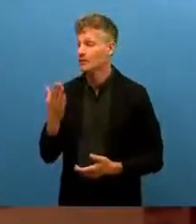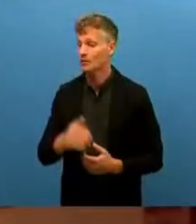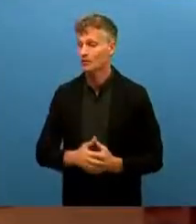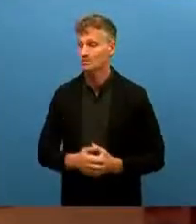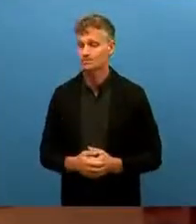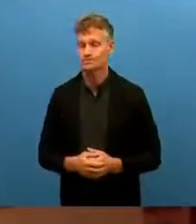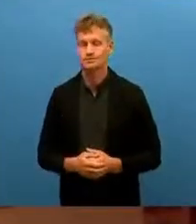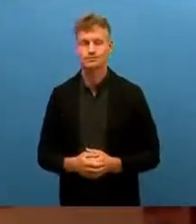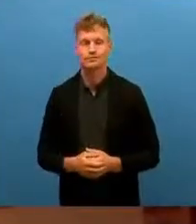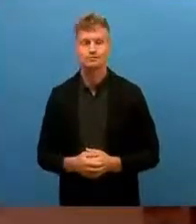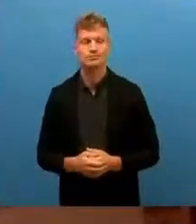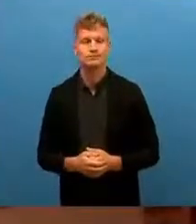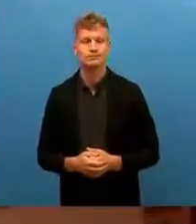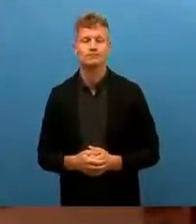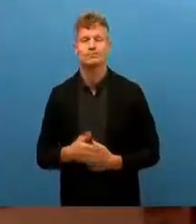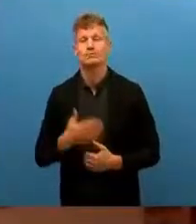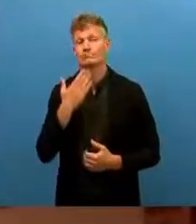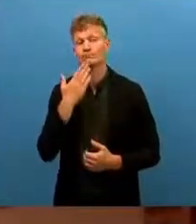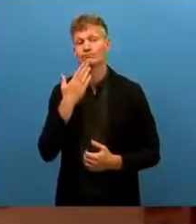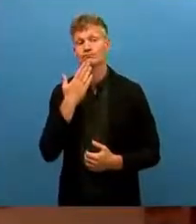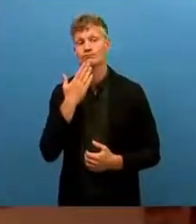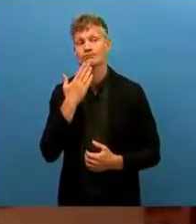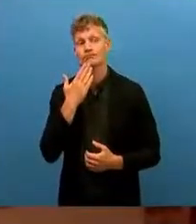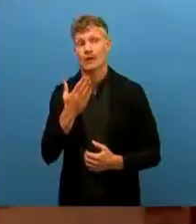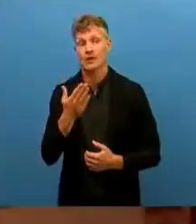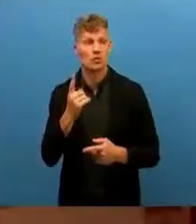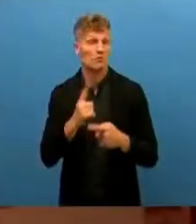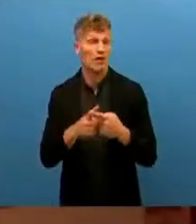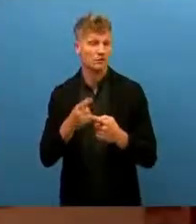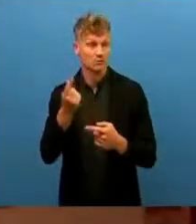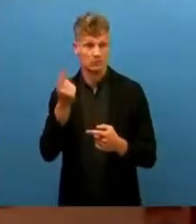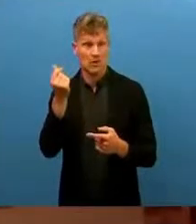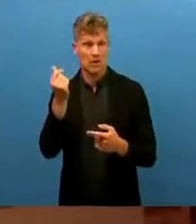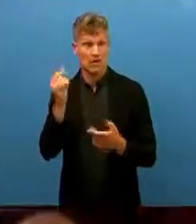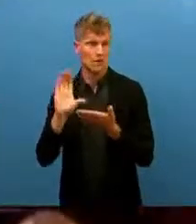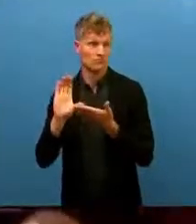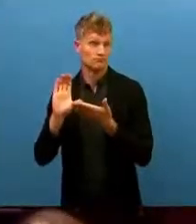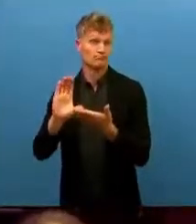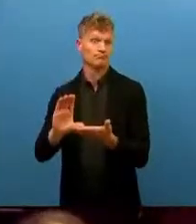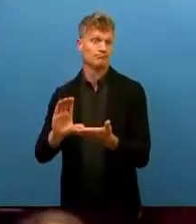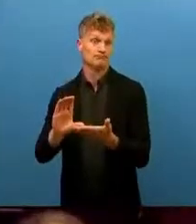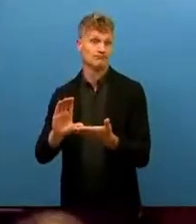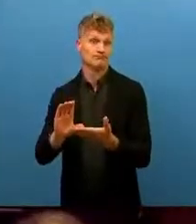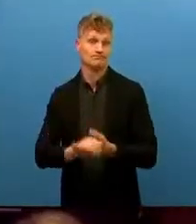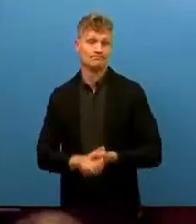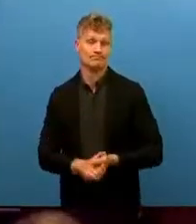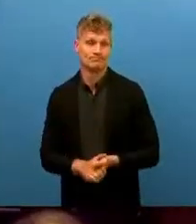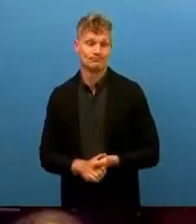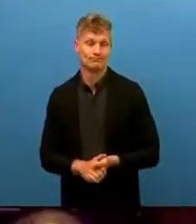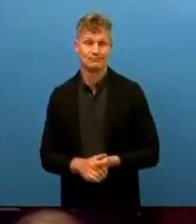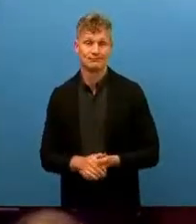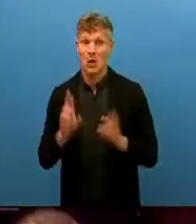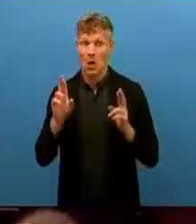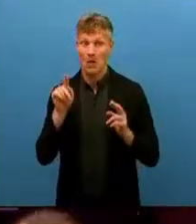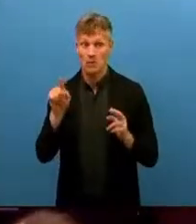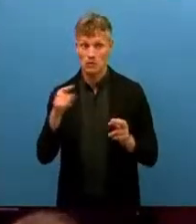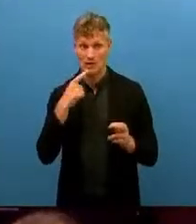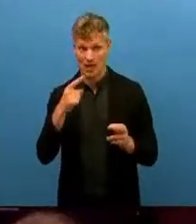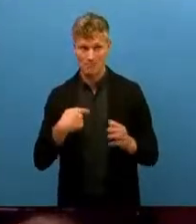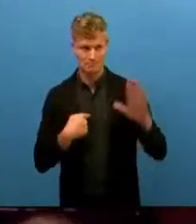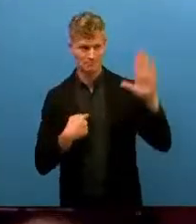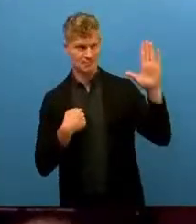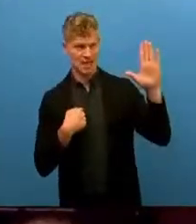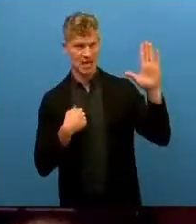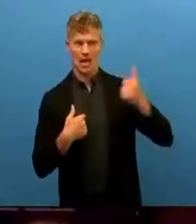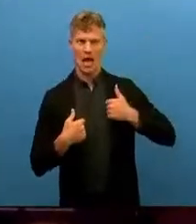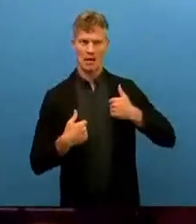your statement and for the contribution. I would urge you to do a challenge campaign with